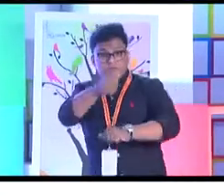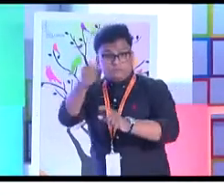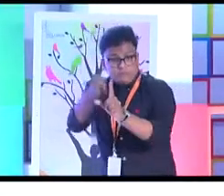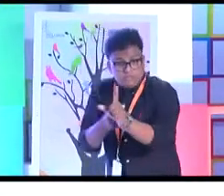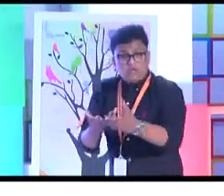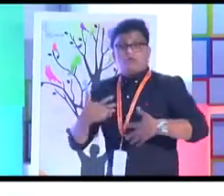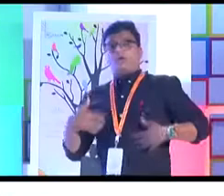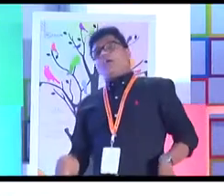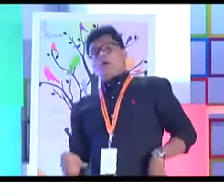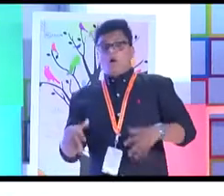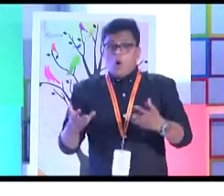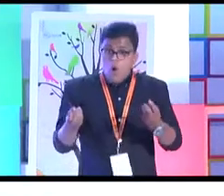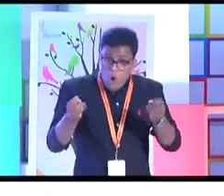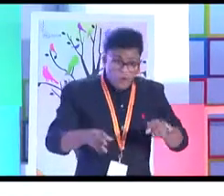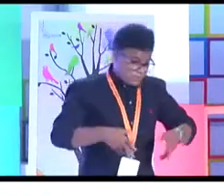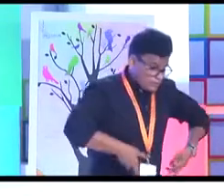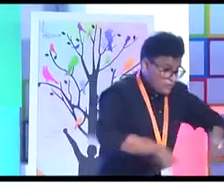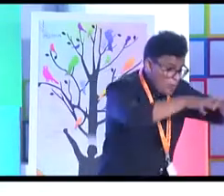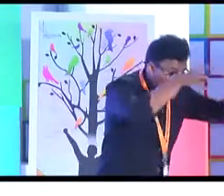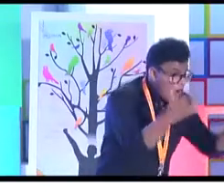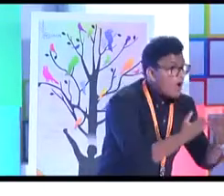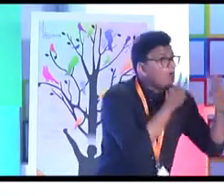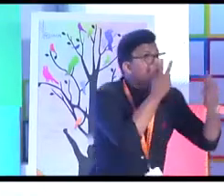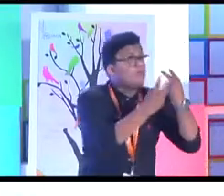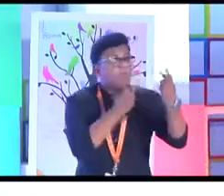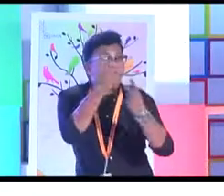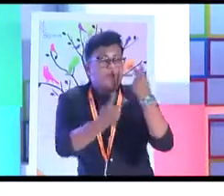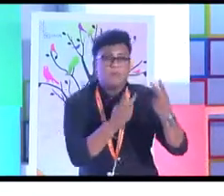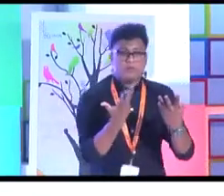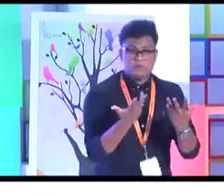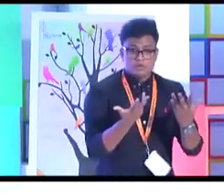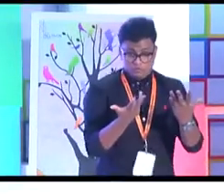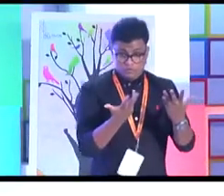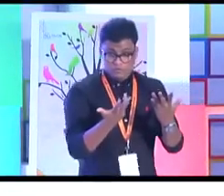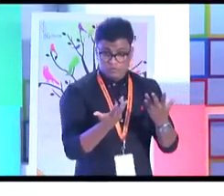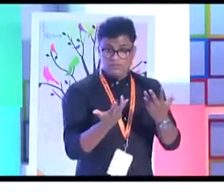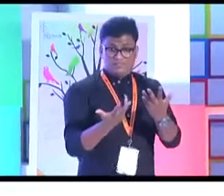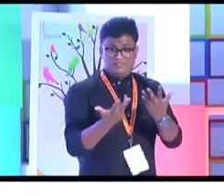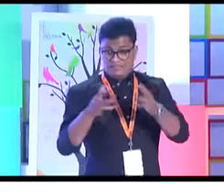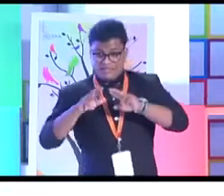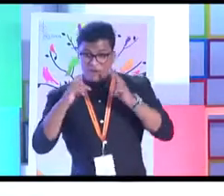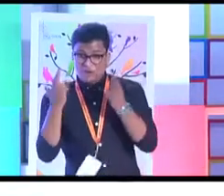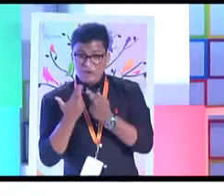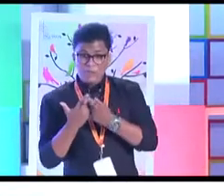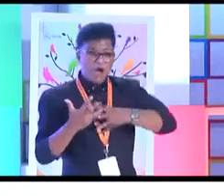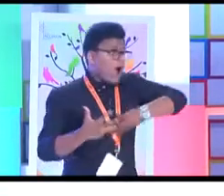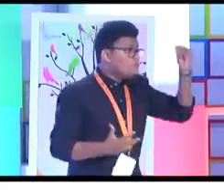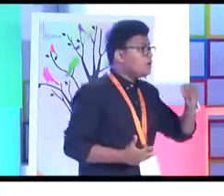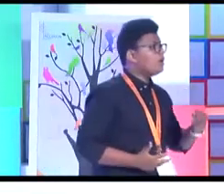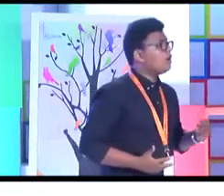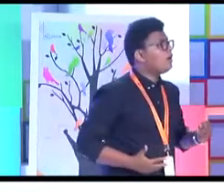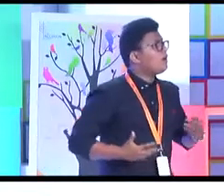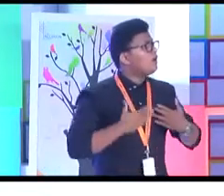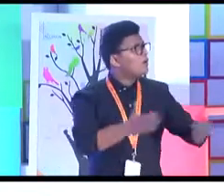wonderful comfort of the world. And another option was to come out of the room and show the world what